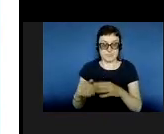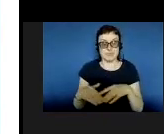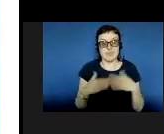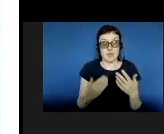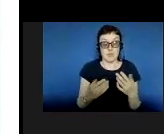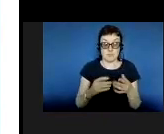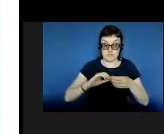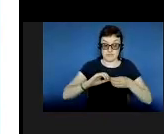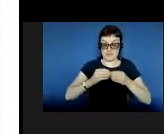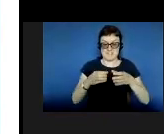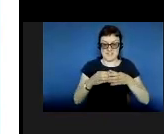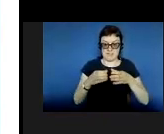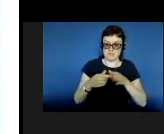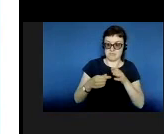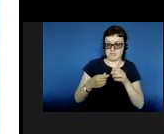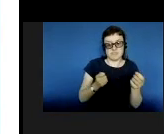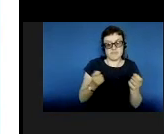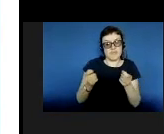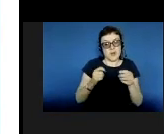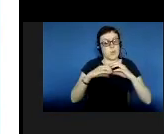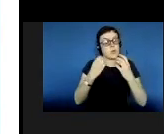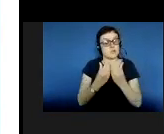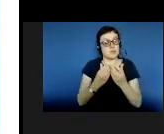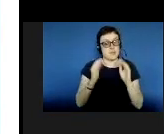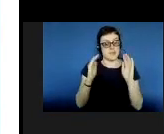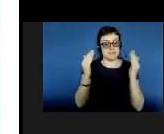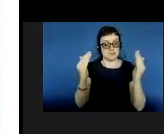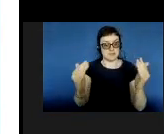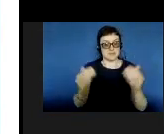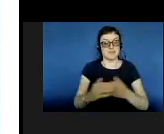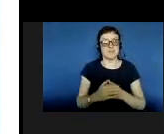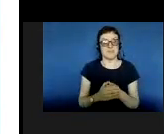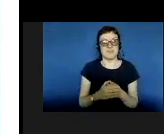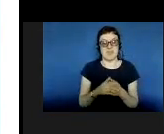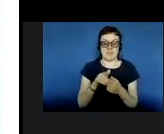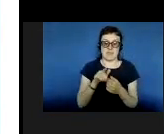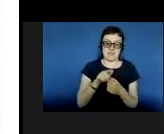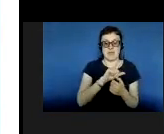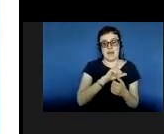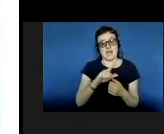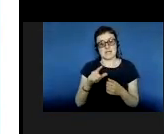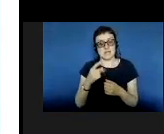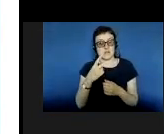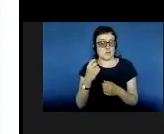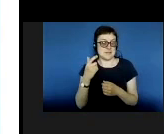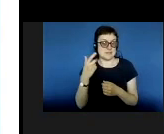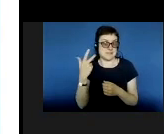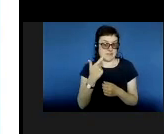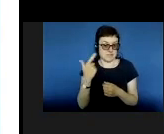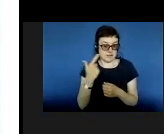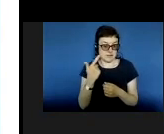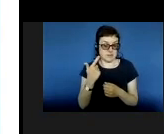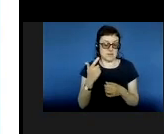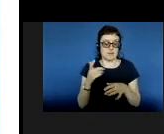creative workshops and exhibitions. And then this work expanded in 2017 when we began to deliver